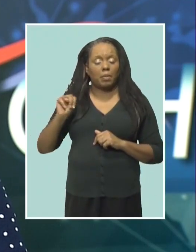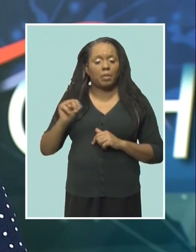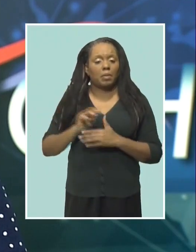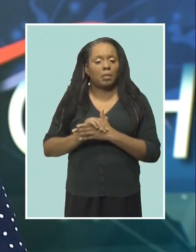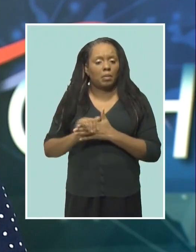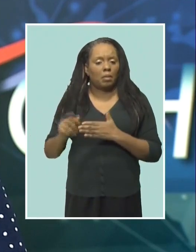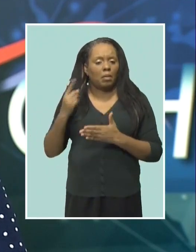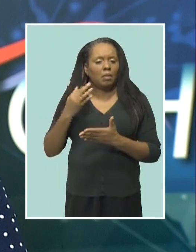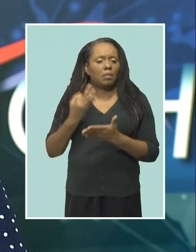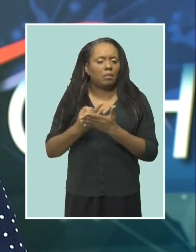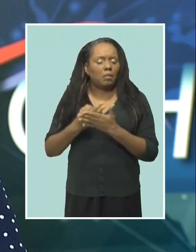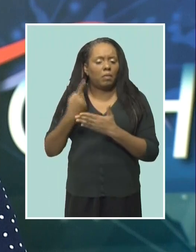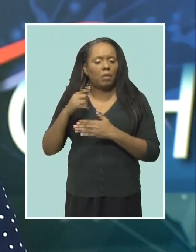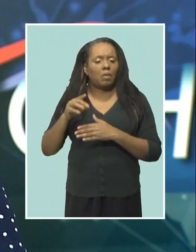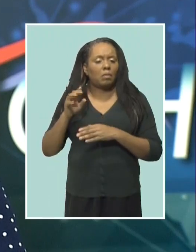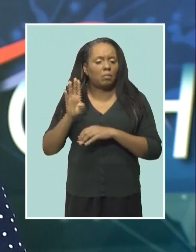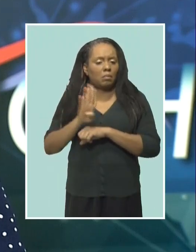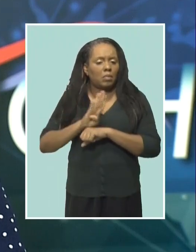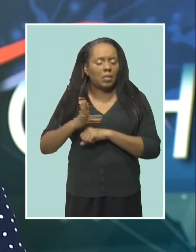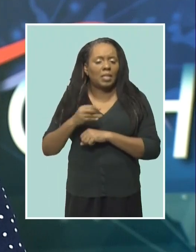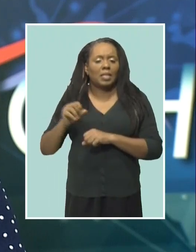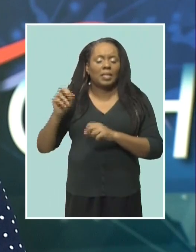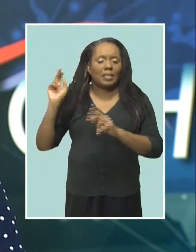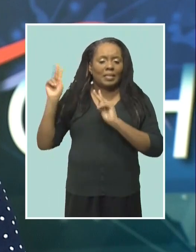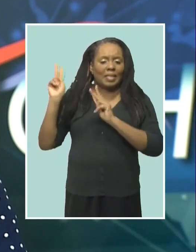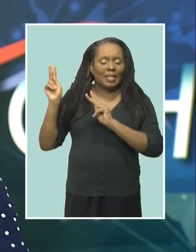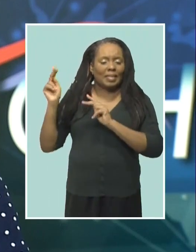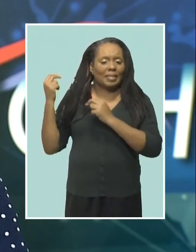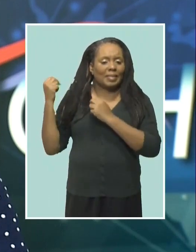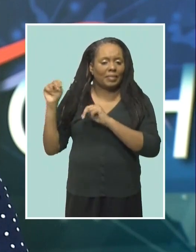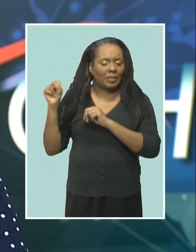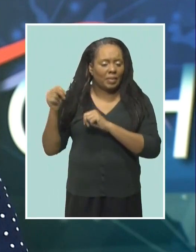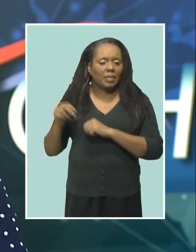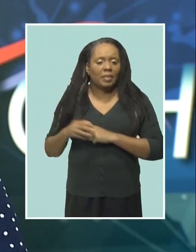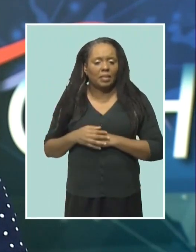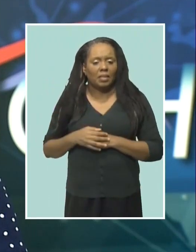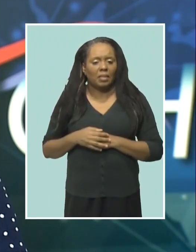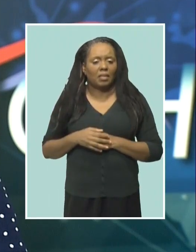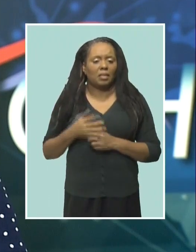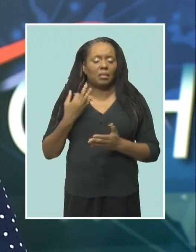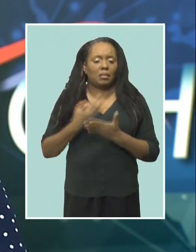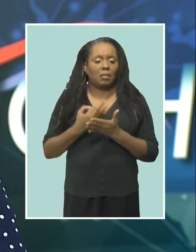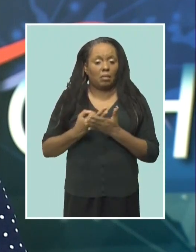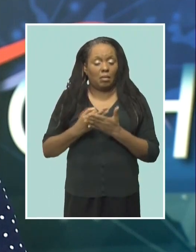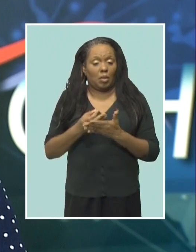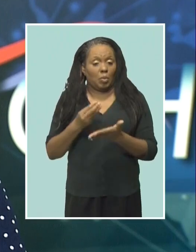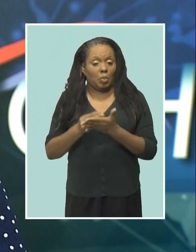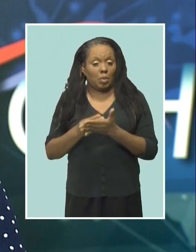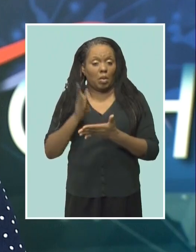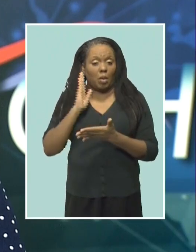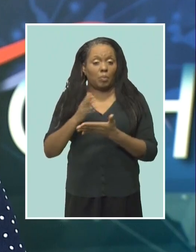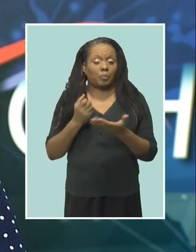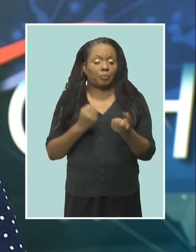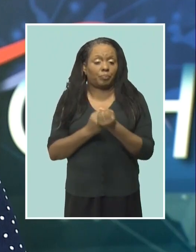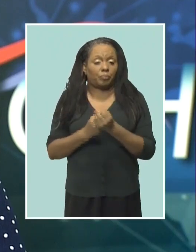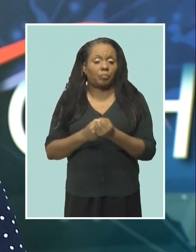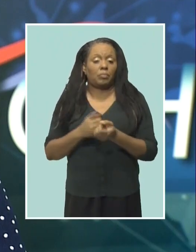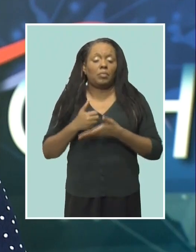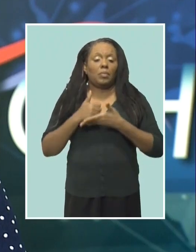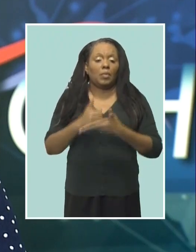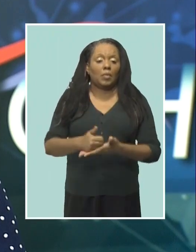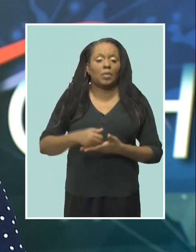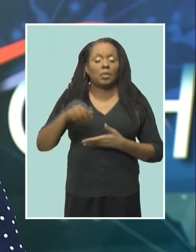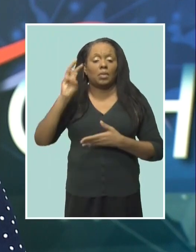billion in financing for Barbados and St. Kitts and Nevis. He says the financing will be used to assist with building out climate